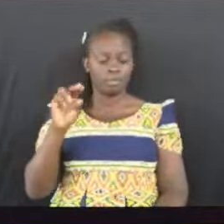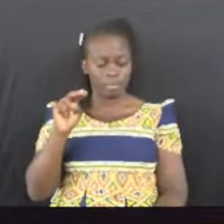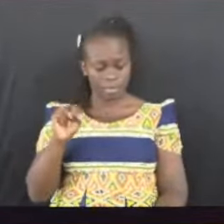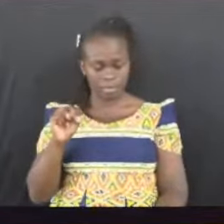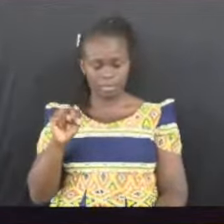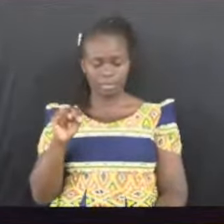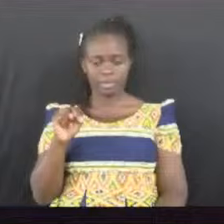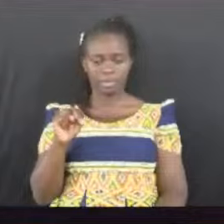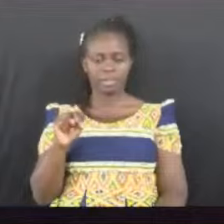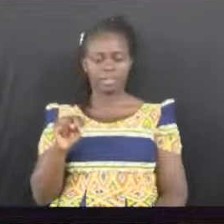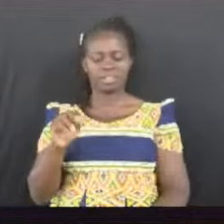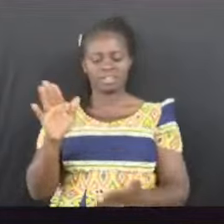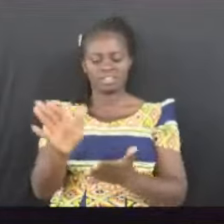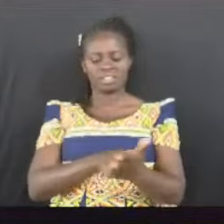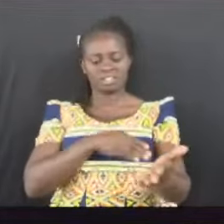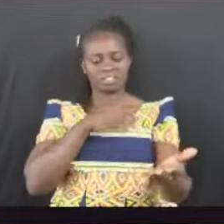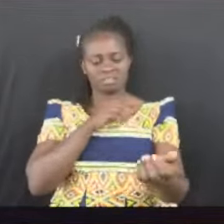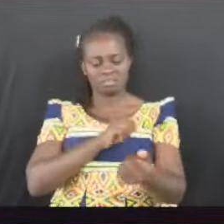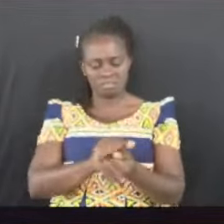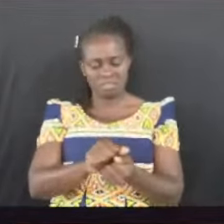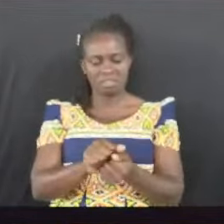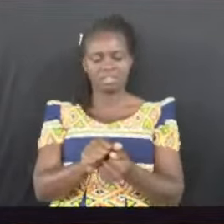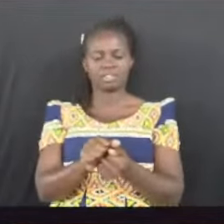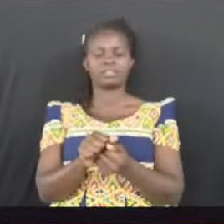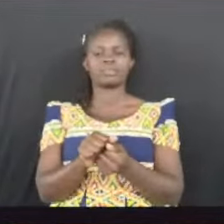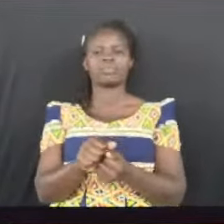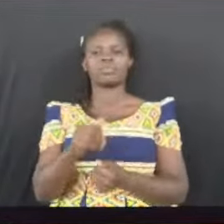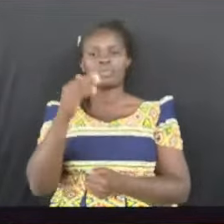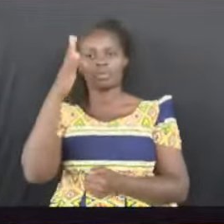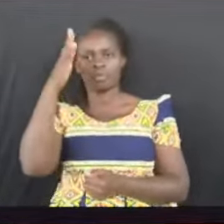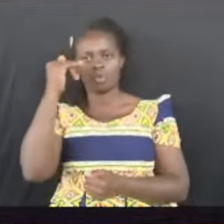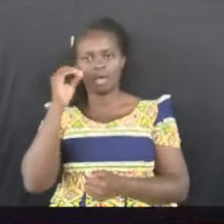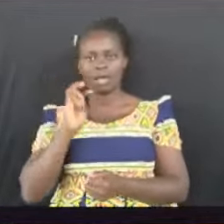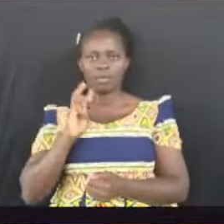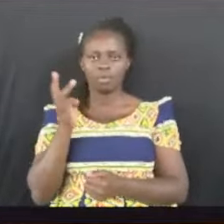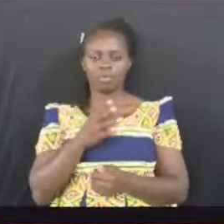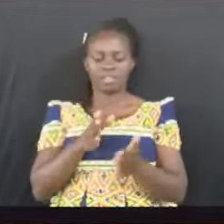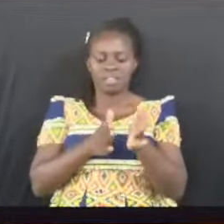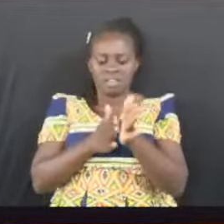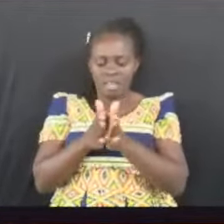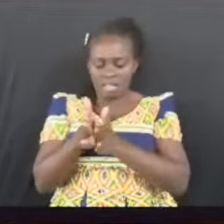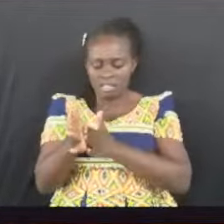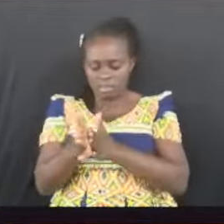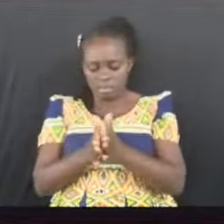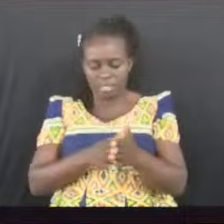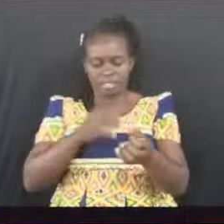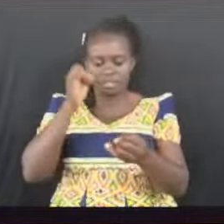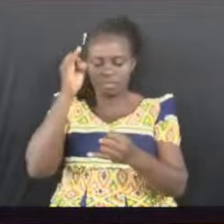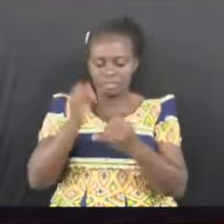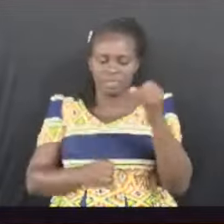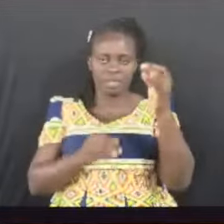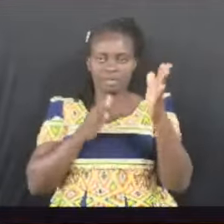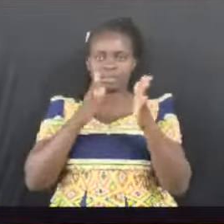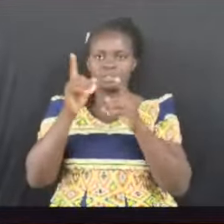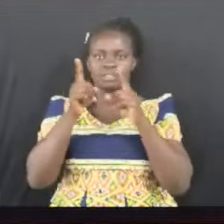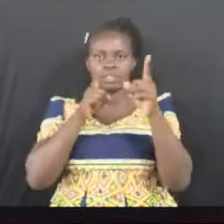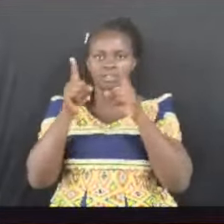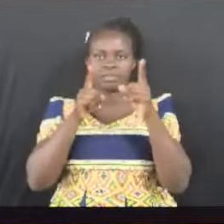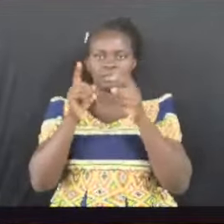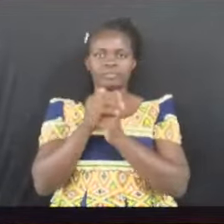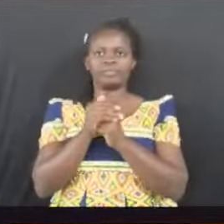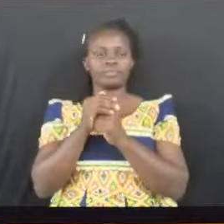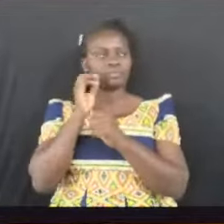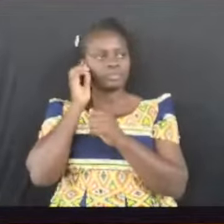longer. Why? Because we will experience the final exodus. No wonder that in the book